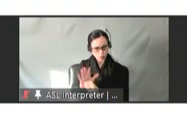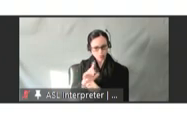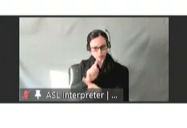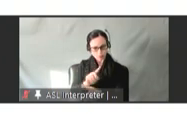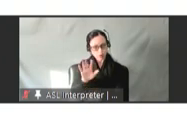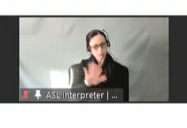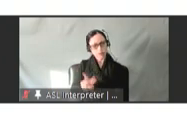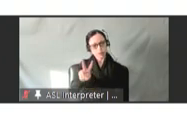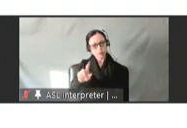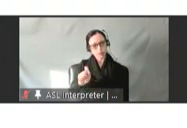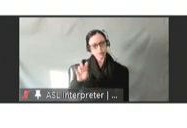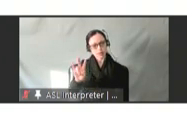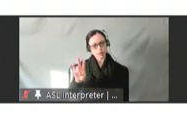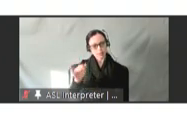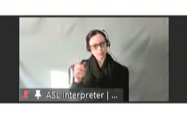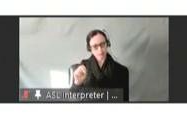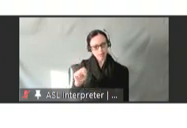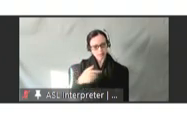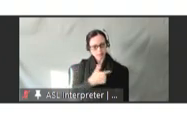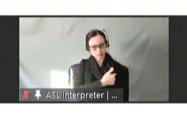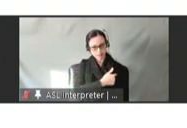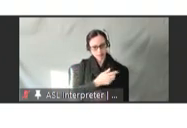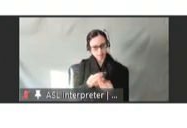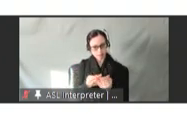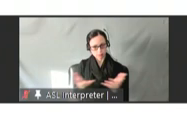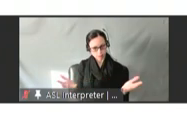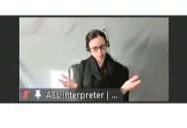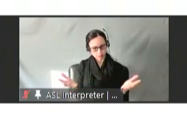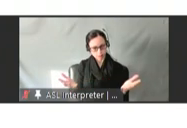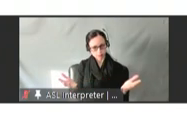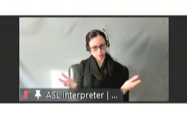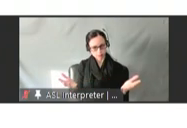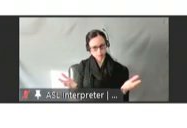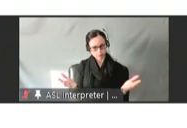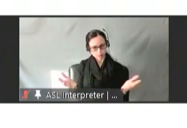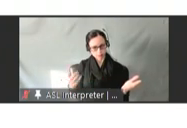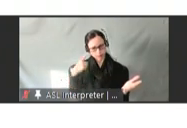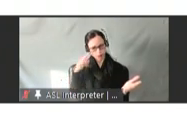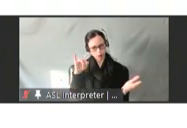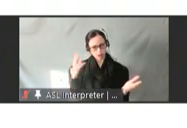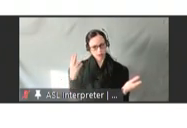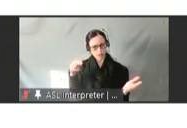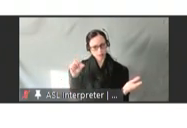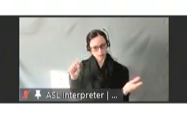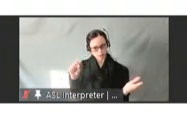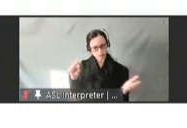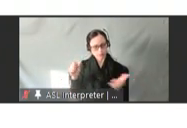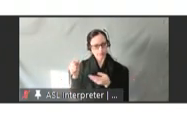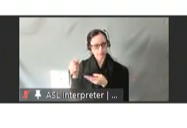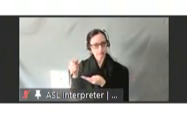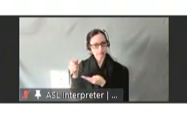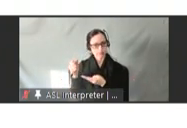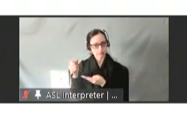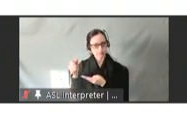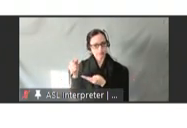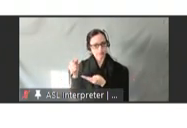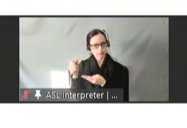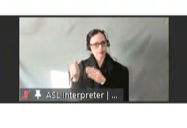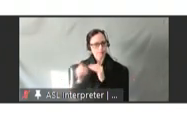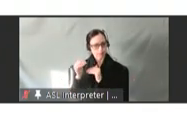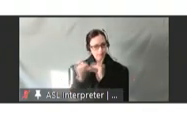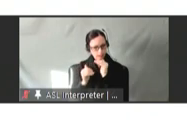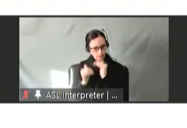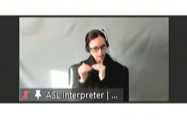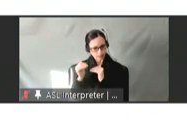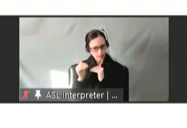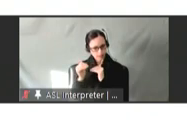2.7 million COVID vaccines that's distributed within the IHS Indian Health Service operated facilities,